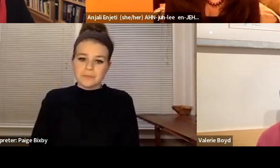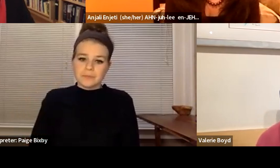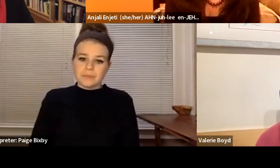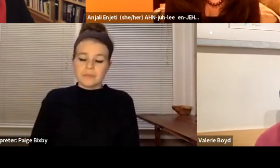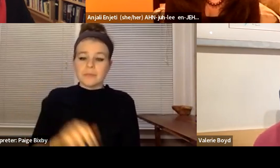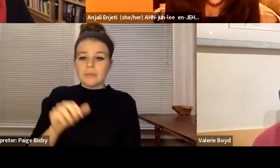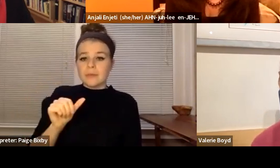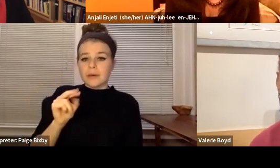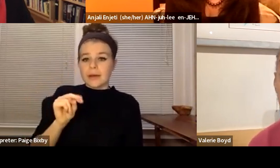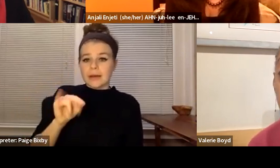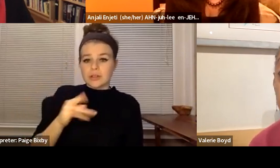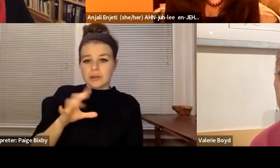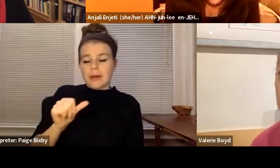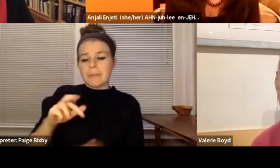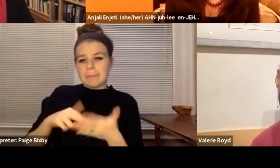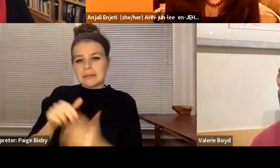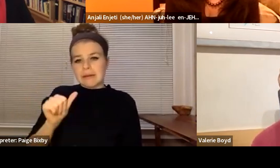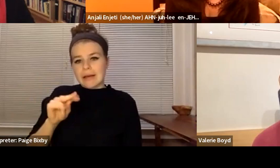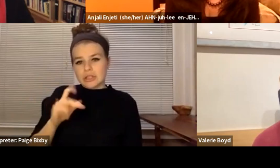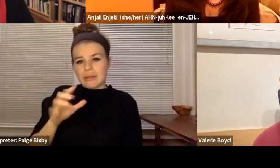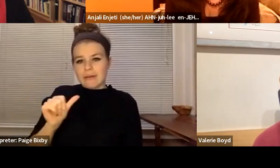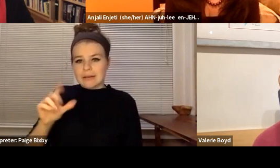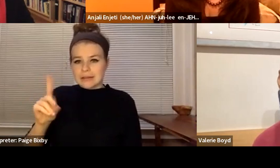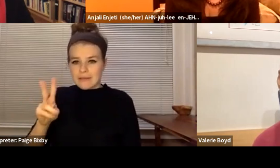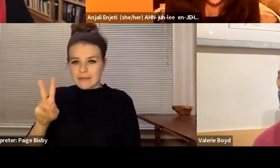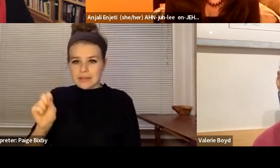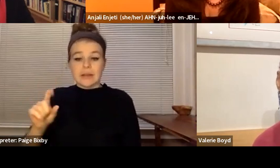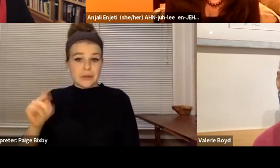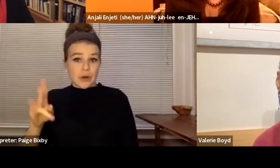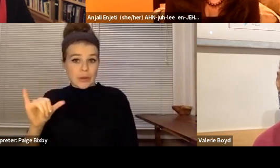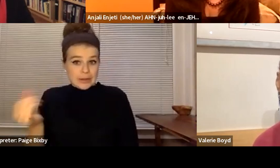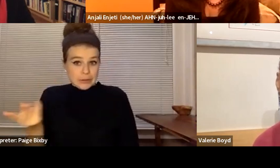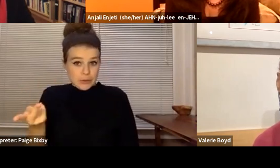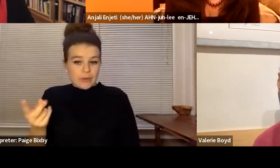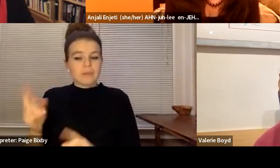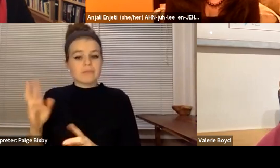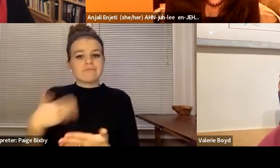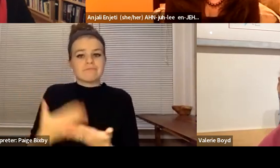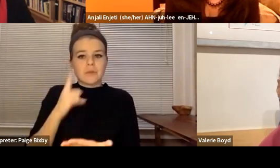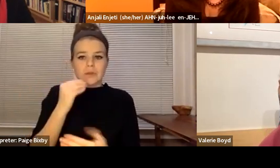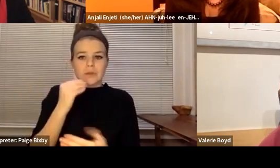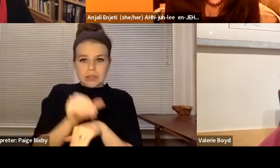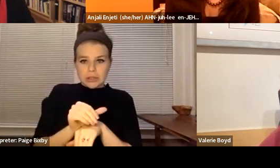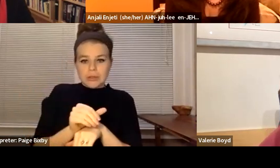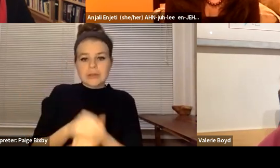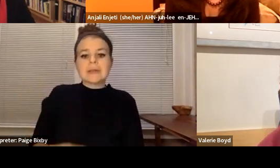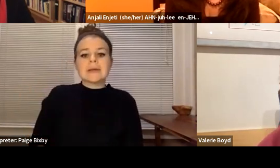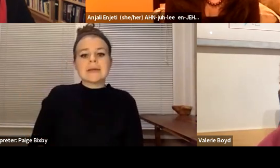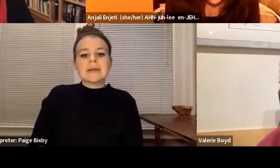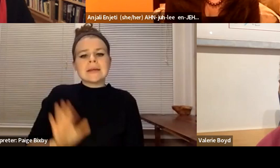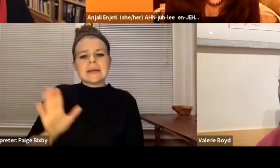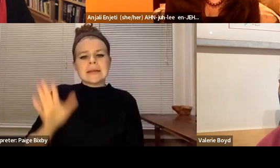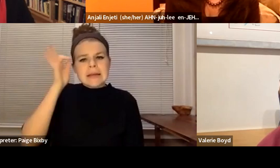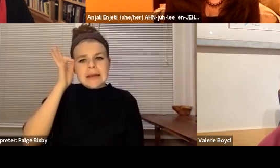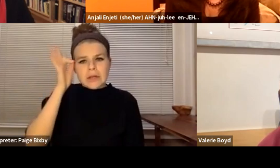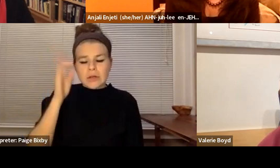Angela, meaning Angela Davis, Angela and Toni Morrison came to dinner Monday night. Toni's hair is quite gray and